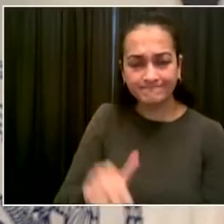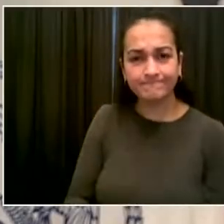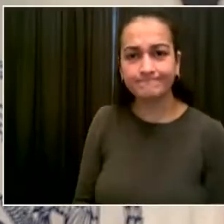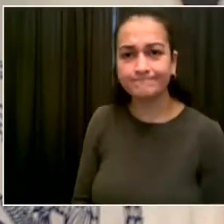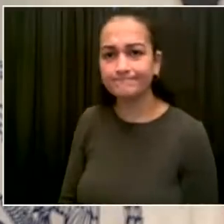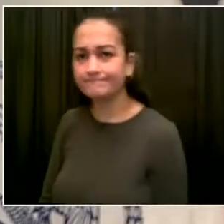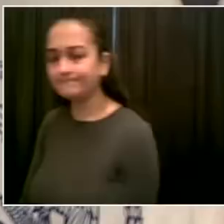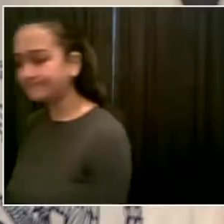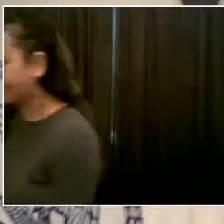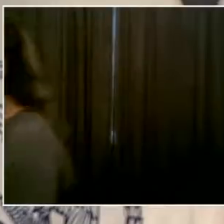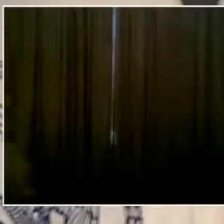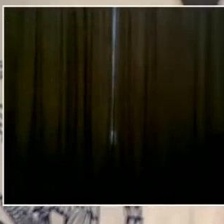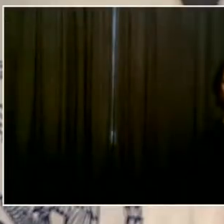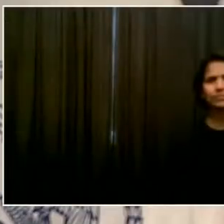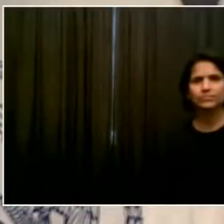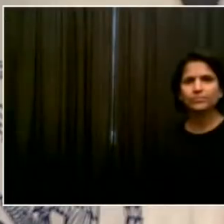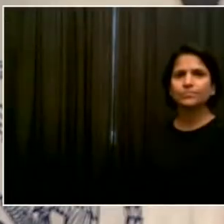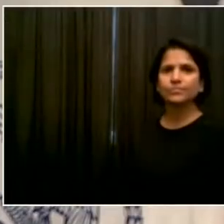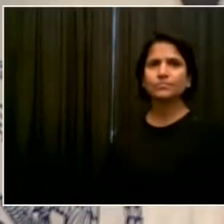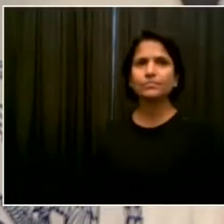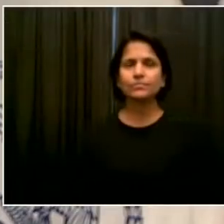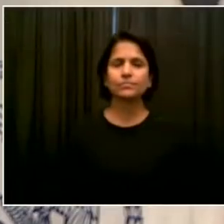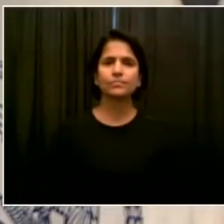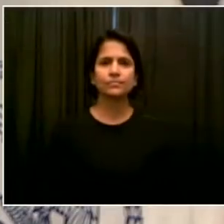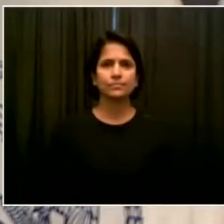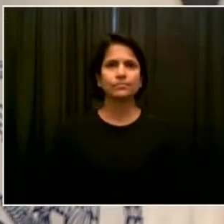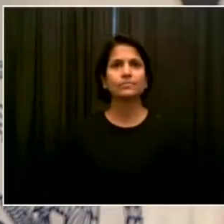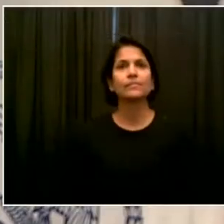The next is Katie Honan from the city.